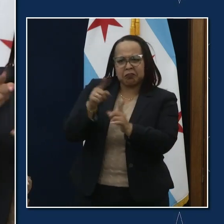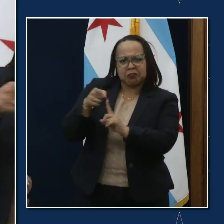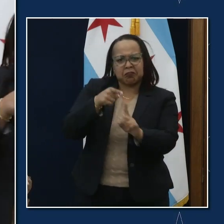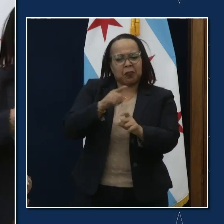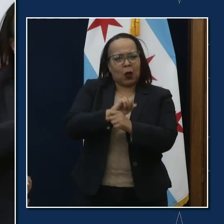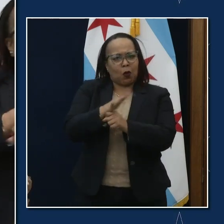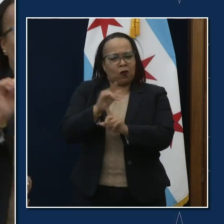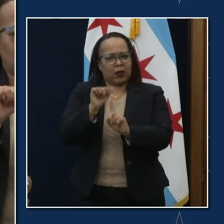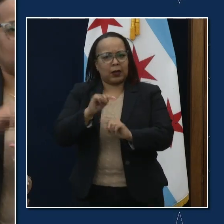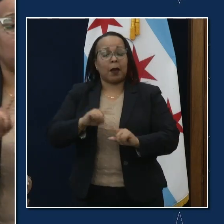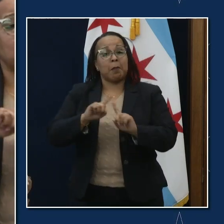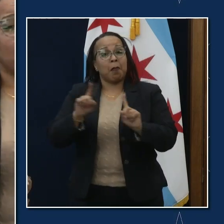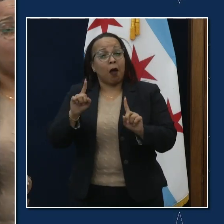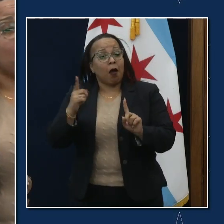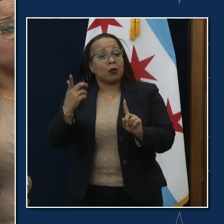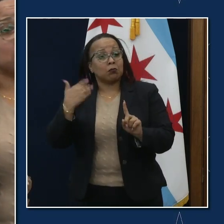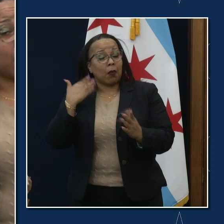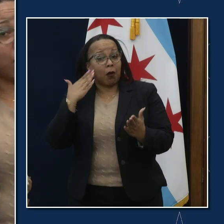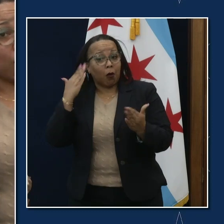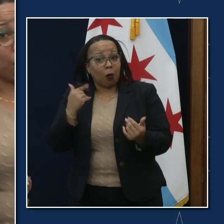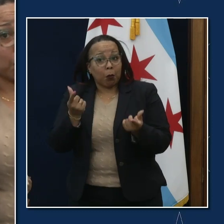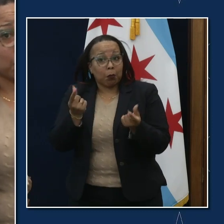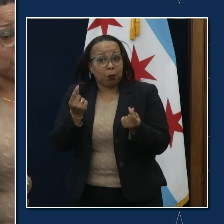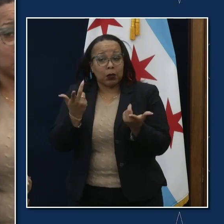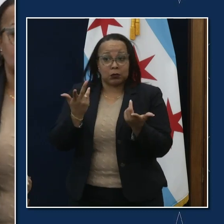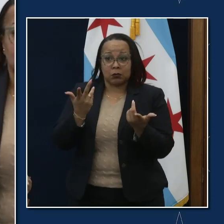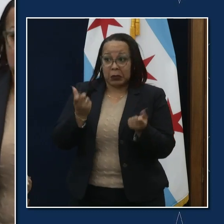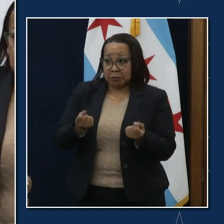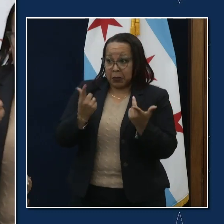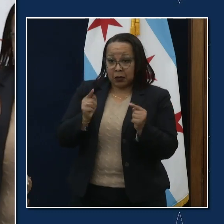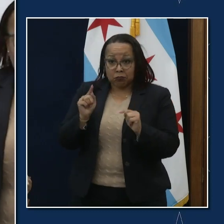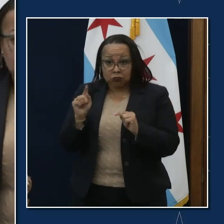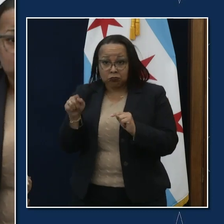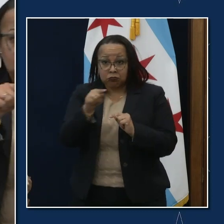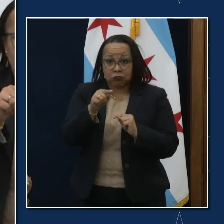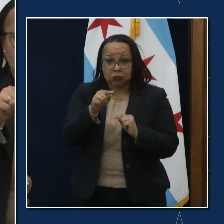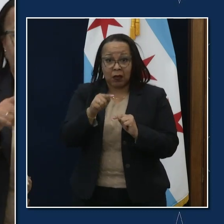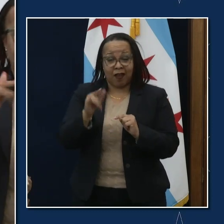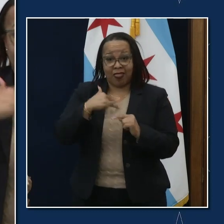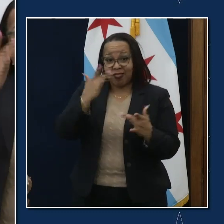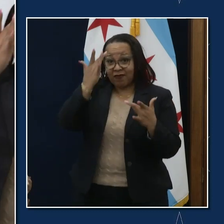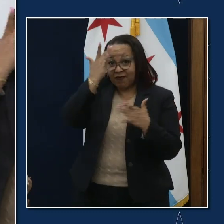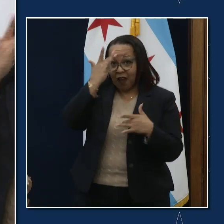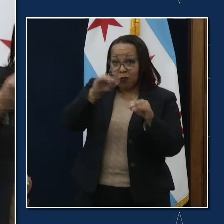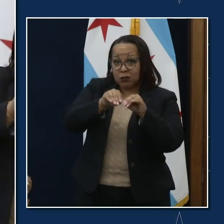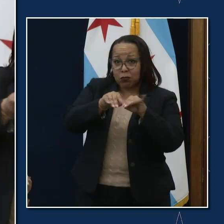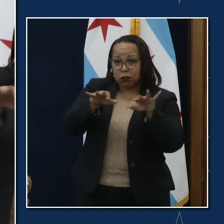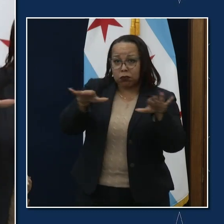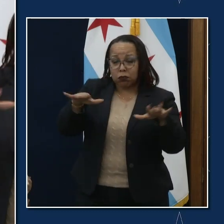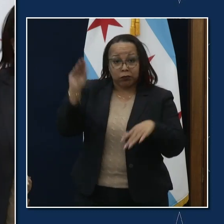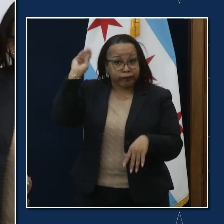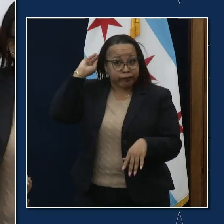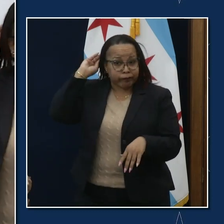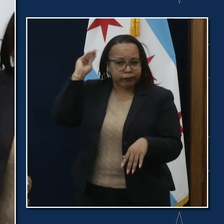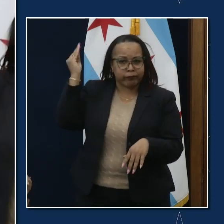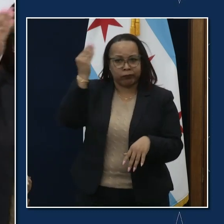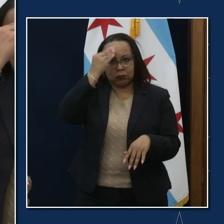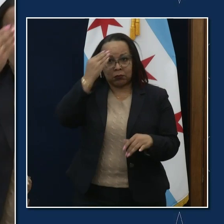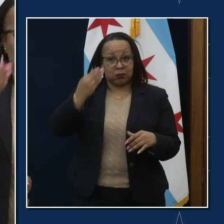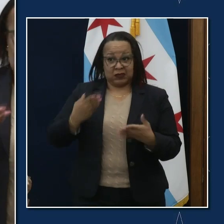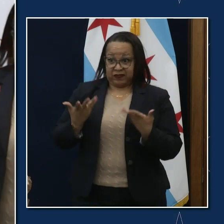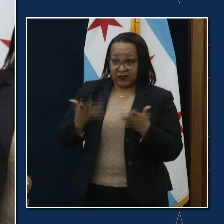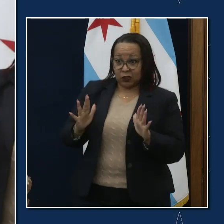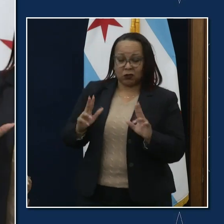discussing COVID, what I hope is in many of us, the virus still remains top of mind. We're not done with